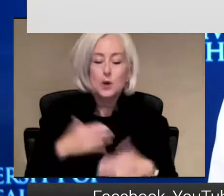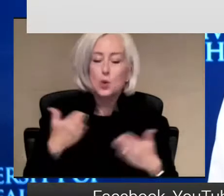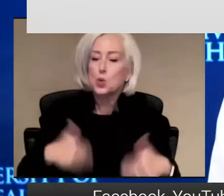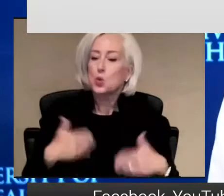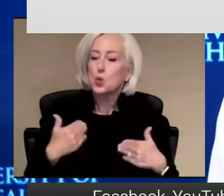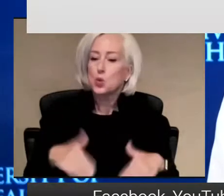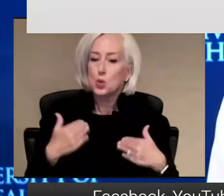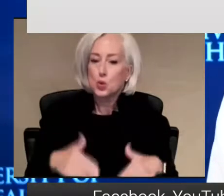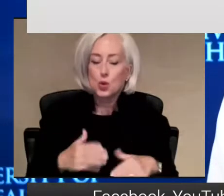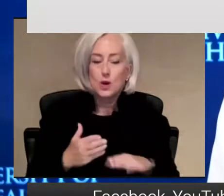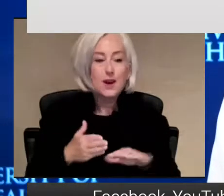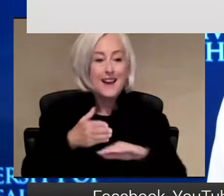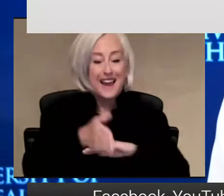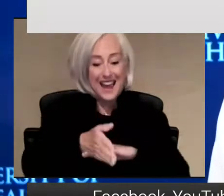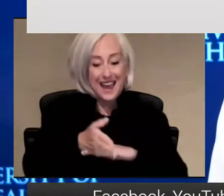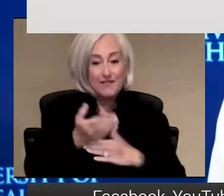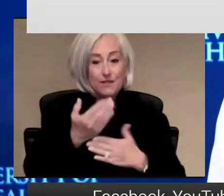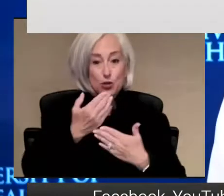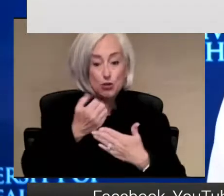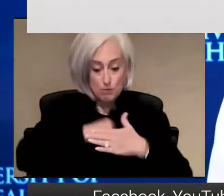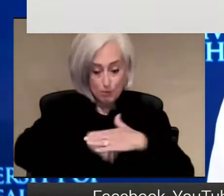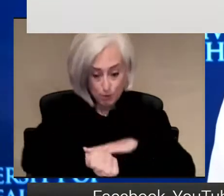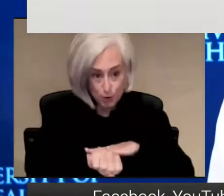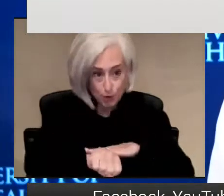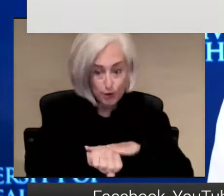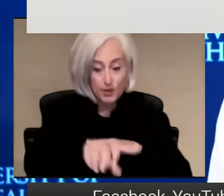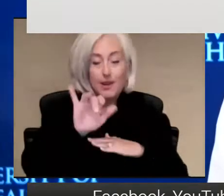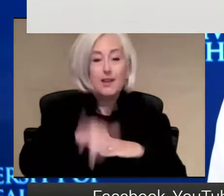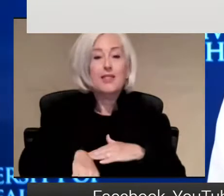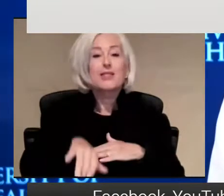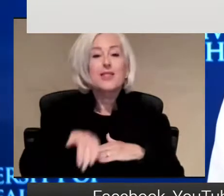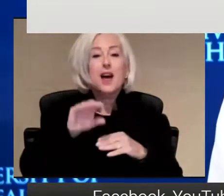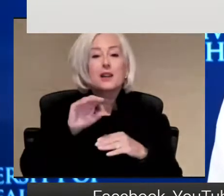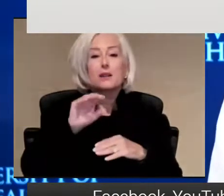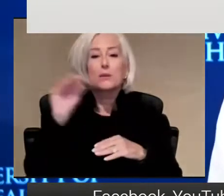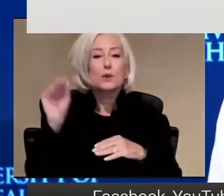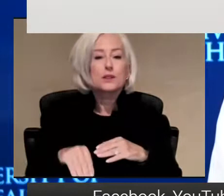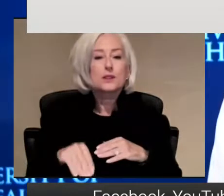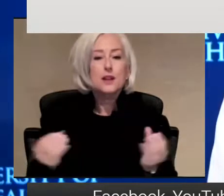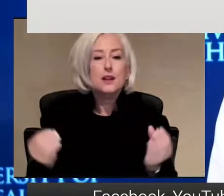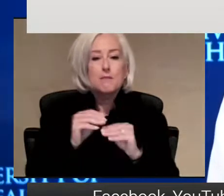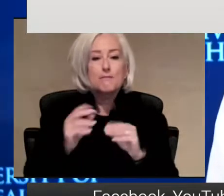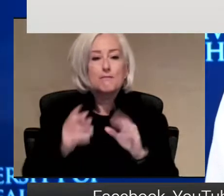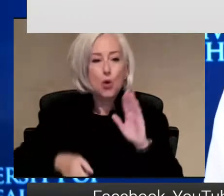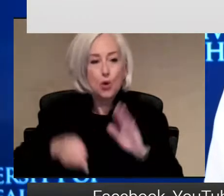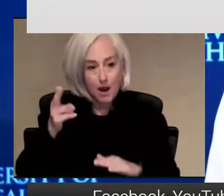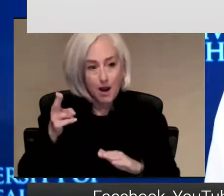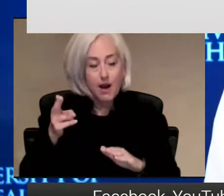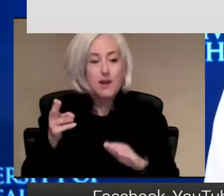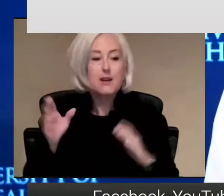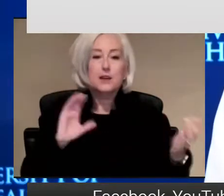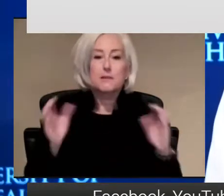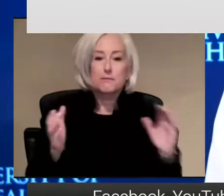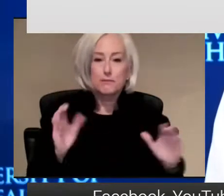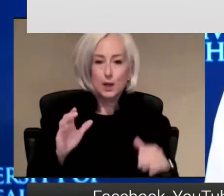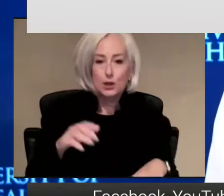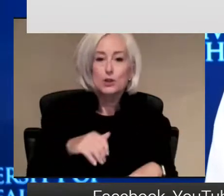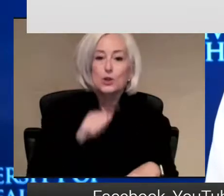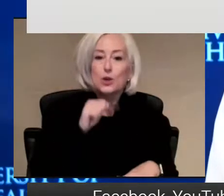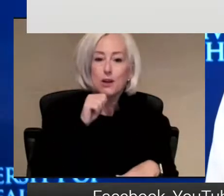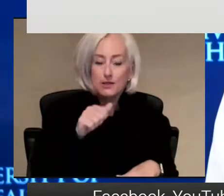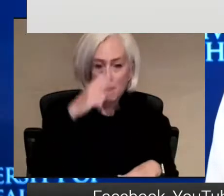for black women, that number is much higher than it is for both non-Hispanic white women and Hispanic women, jumping from